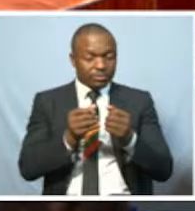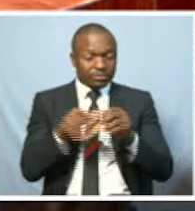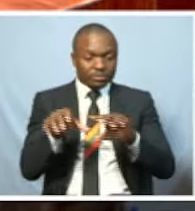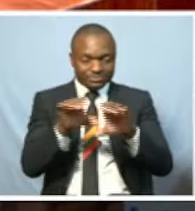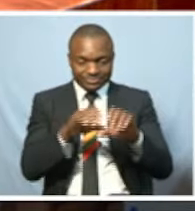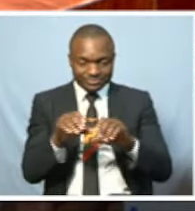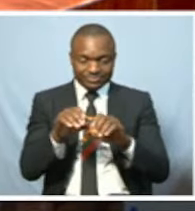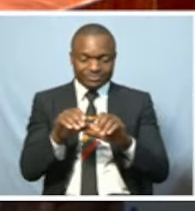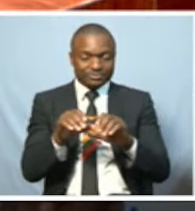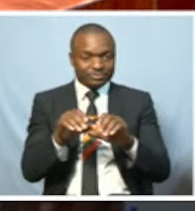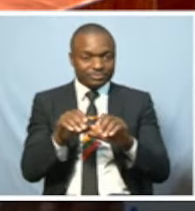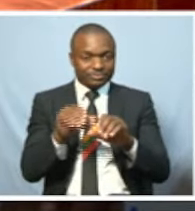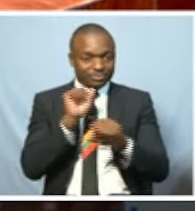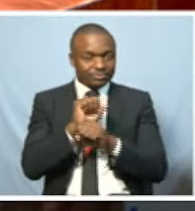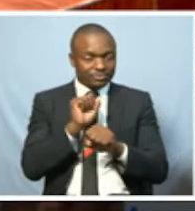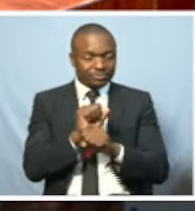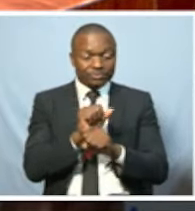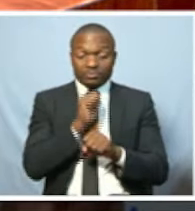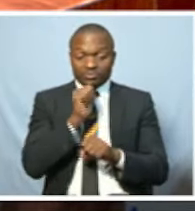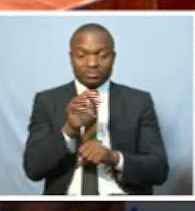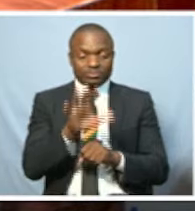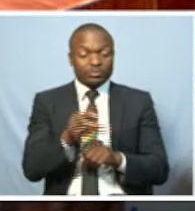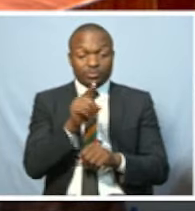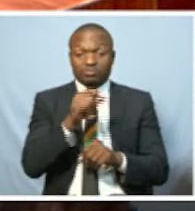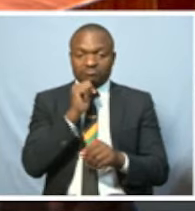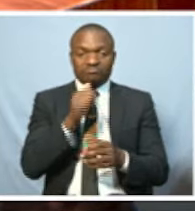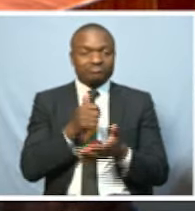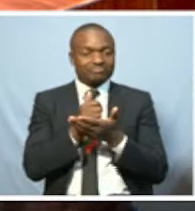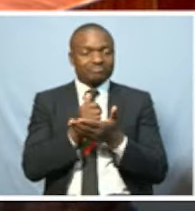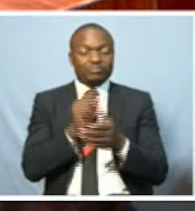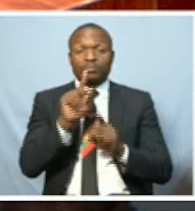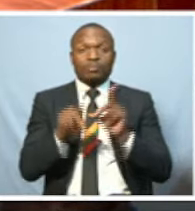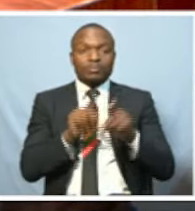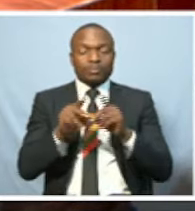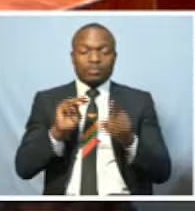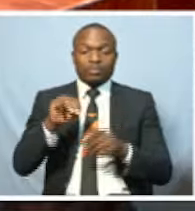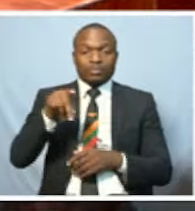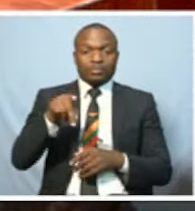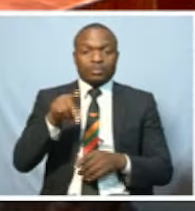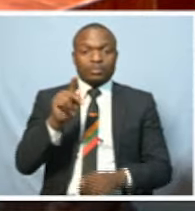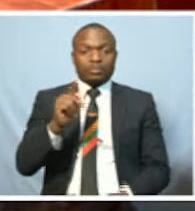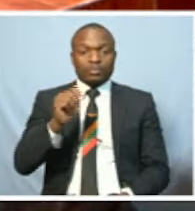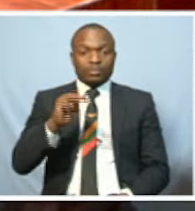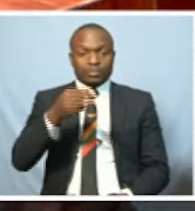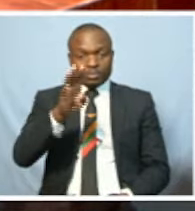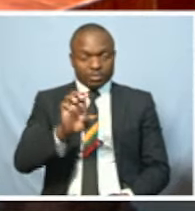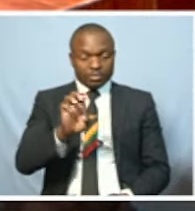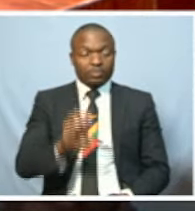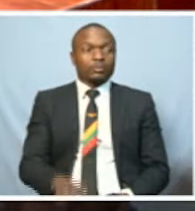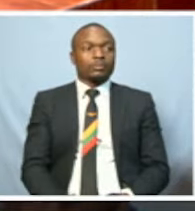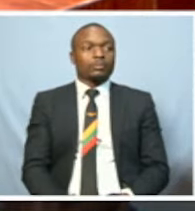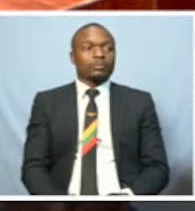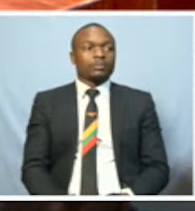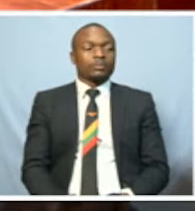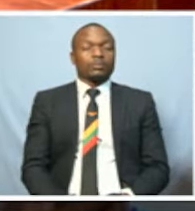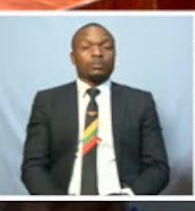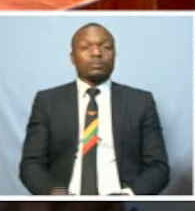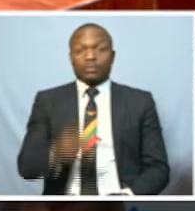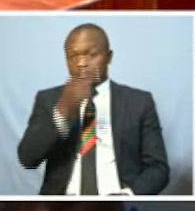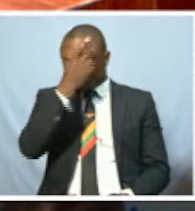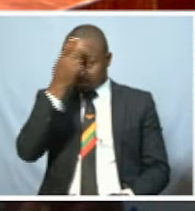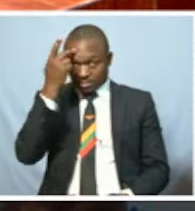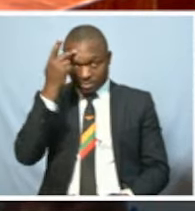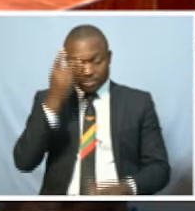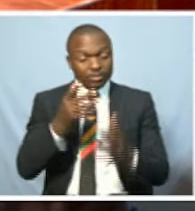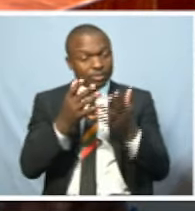are not helping the people. The Honorable MP for Kaombwe and PETAUKE would